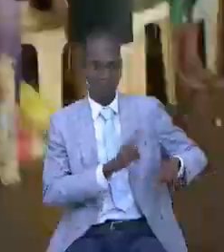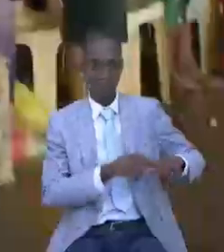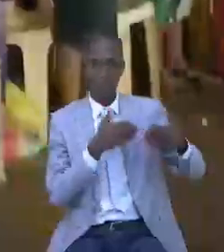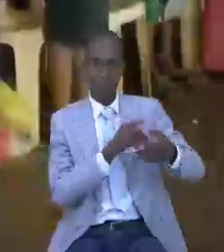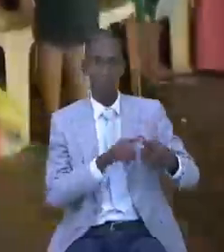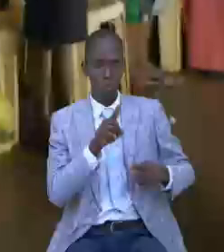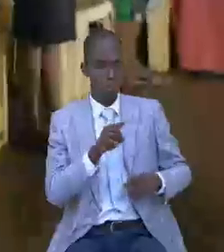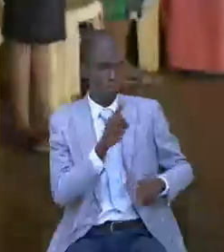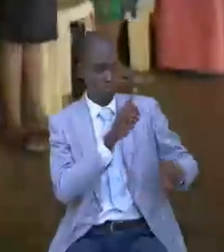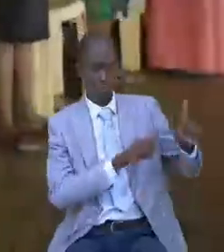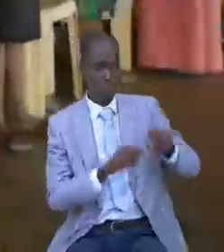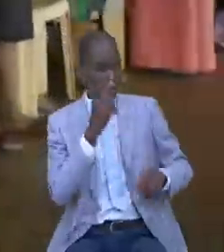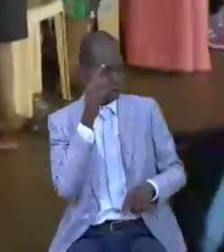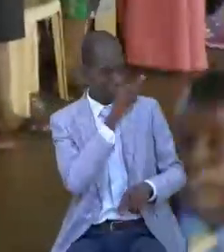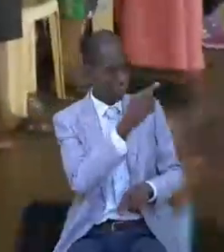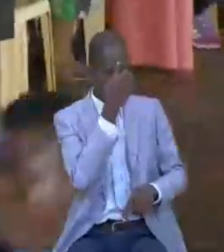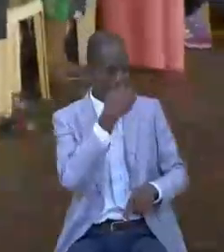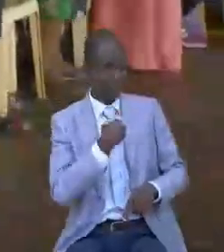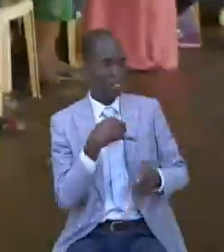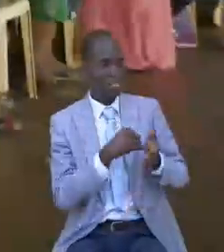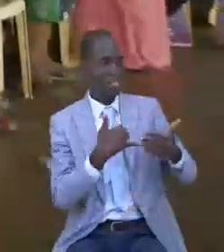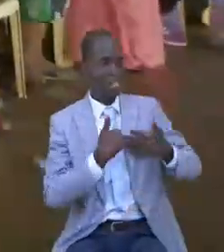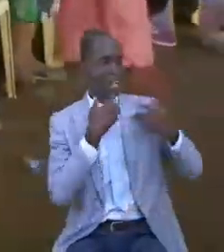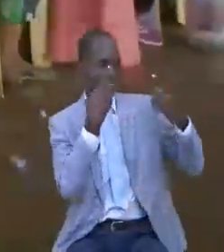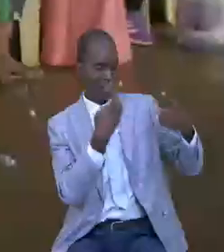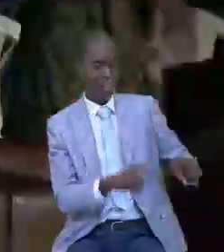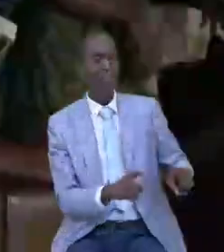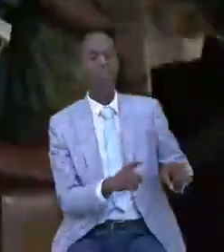for me, for you, it is done.